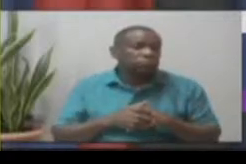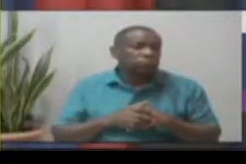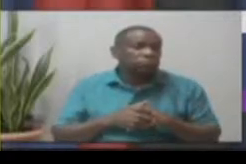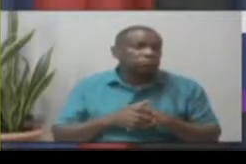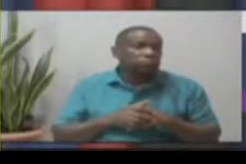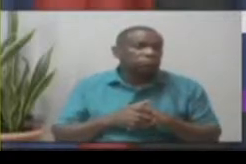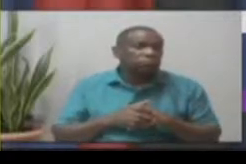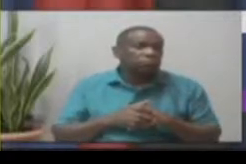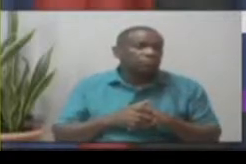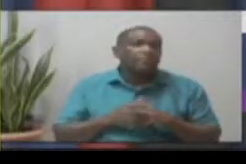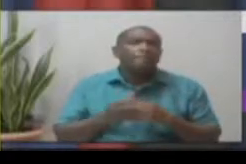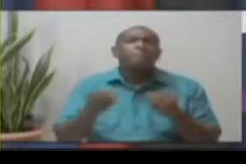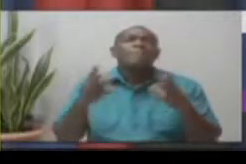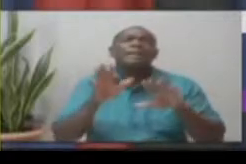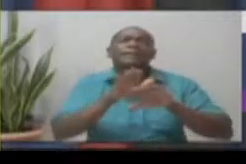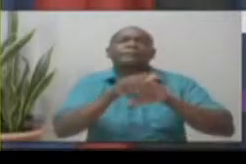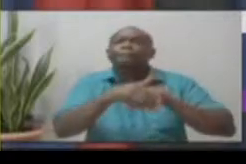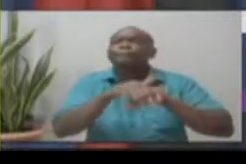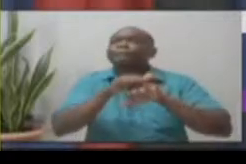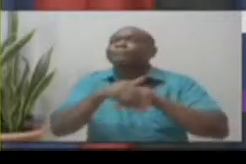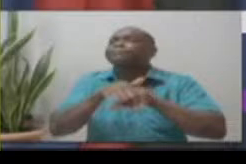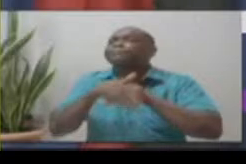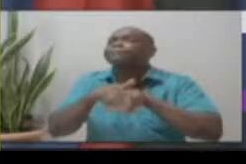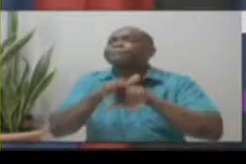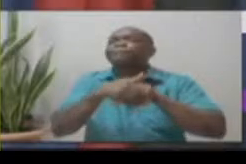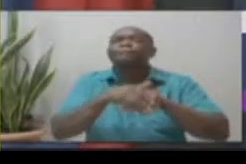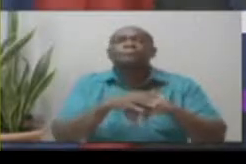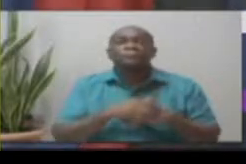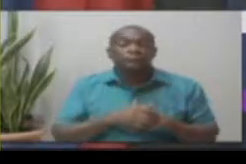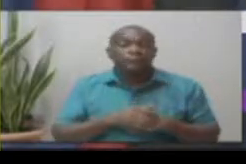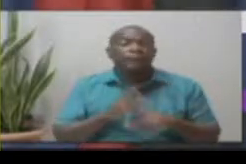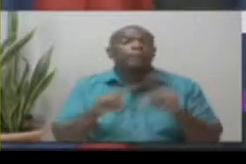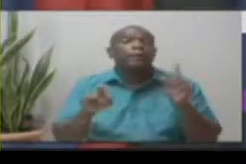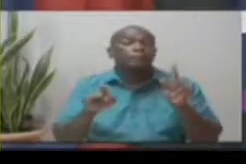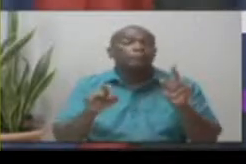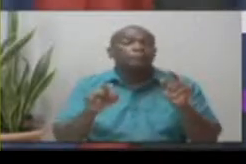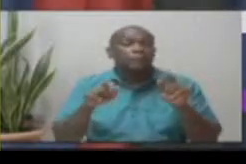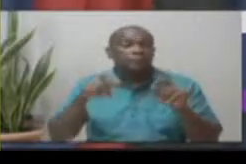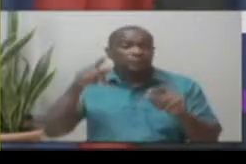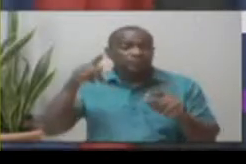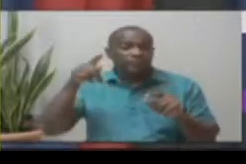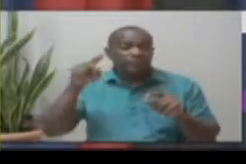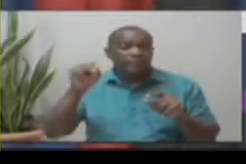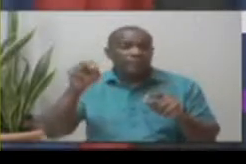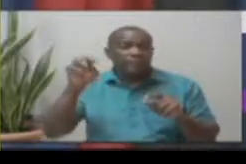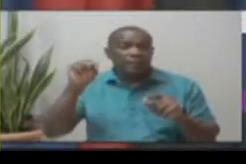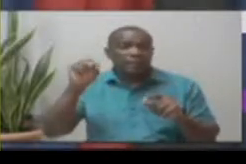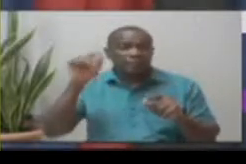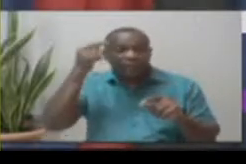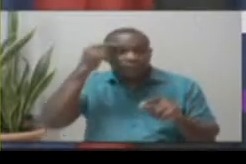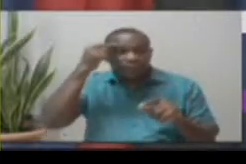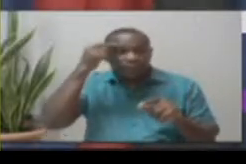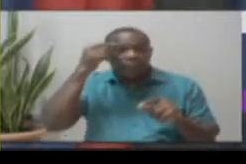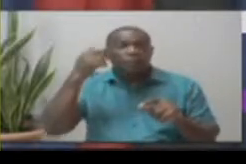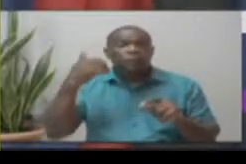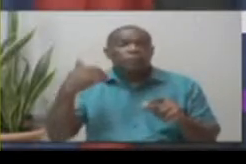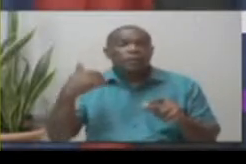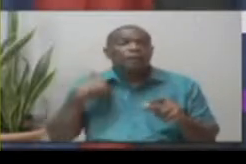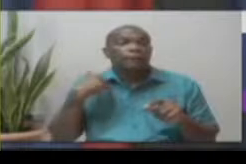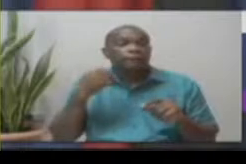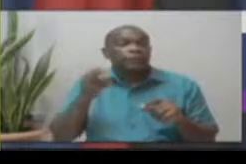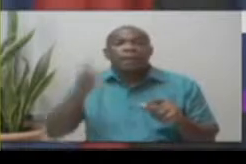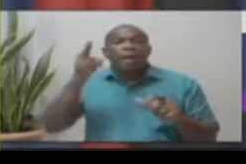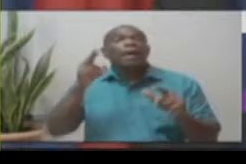those of us in the PNM, we are held to a higher standard. And for that, we make no